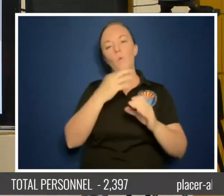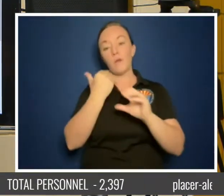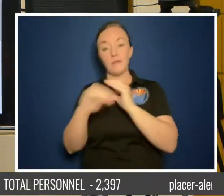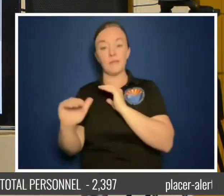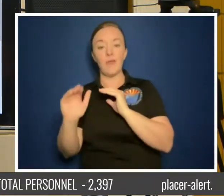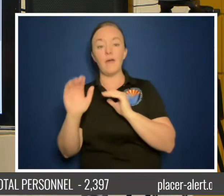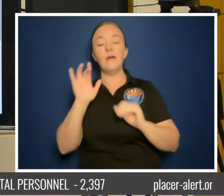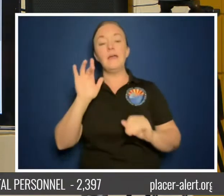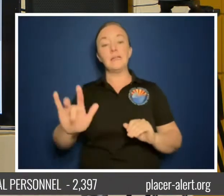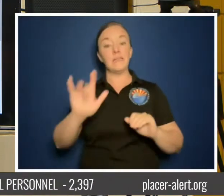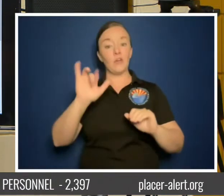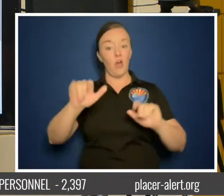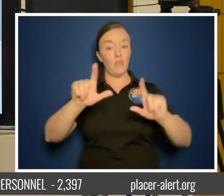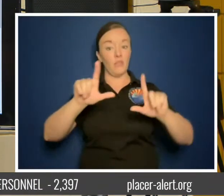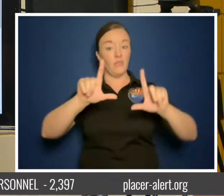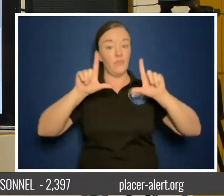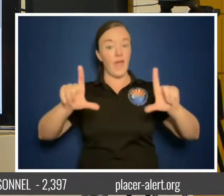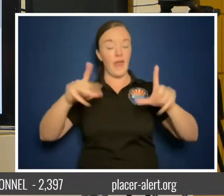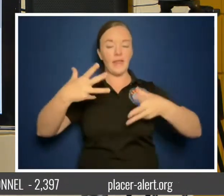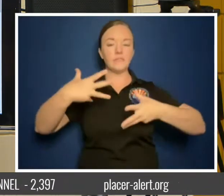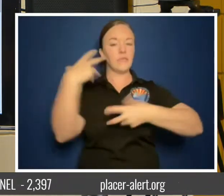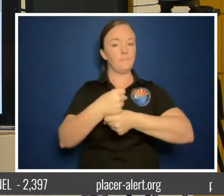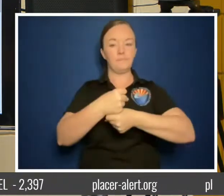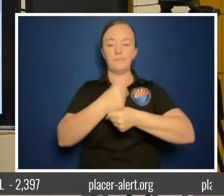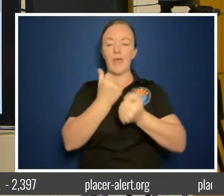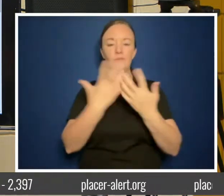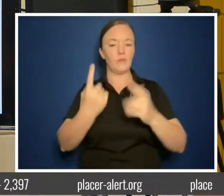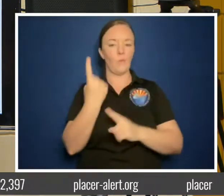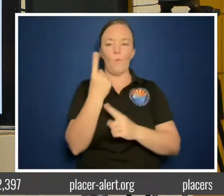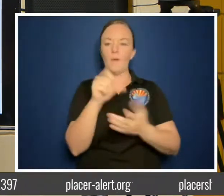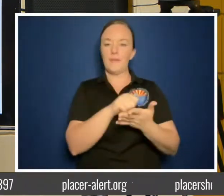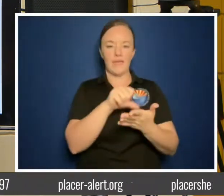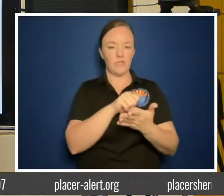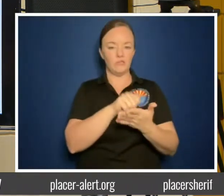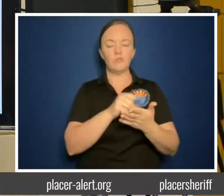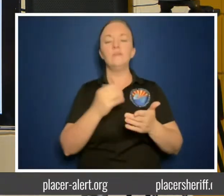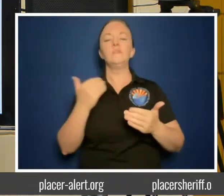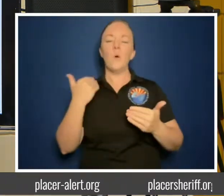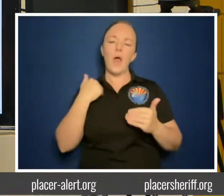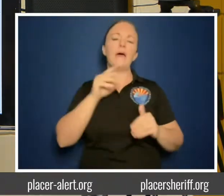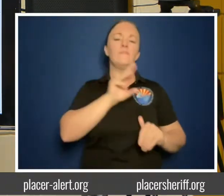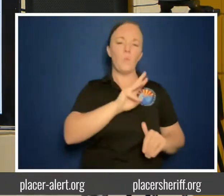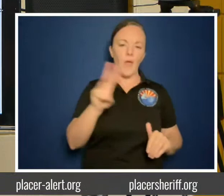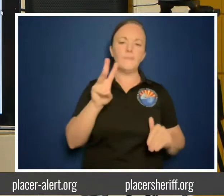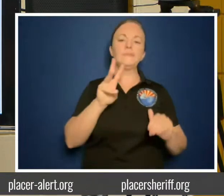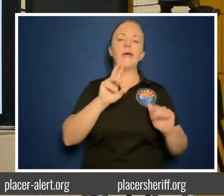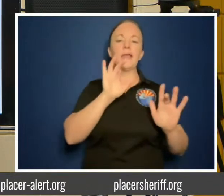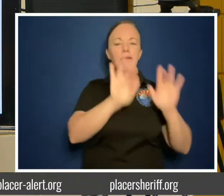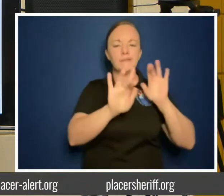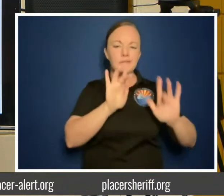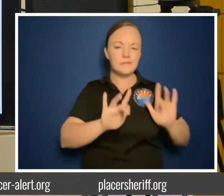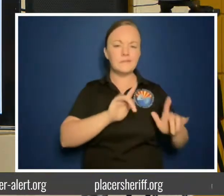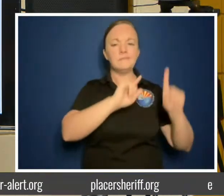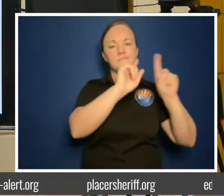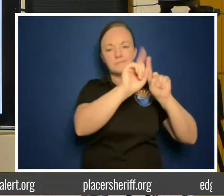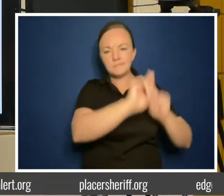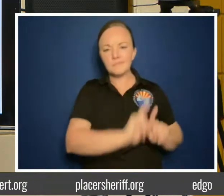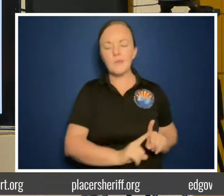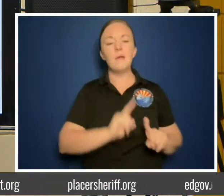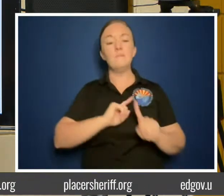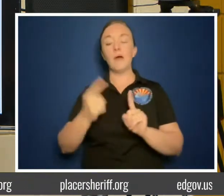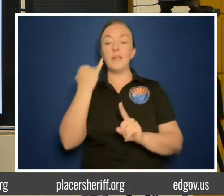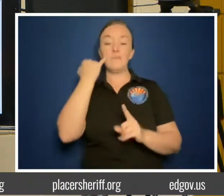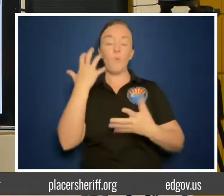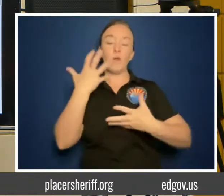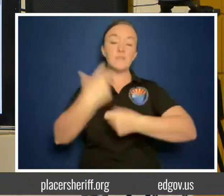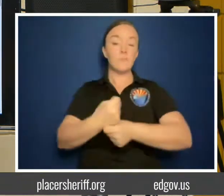shows everything all at once. So that was more the web and interactive version, but this is the one-page version that if you just want to see just